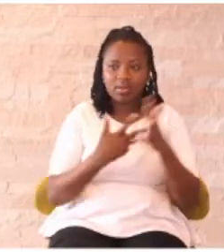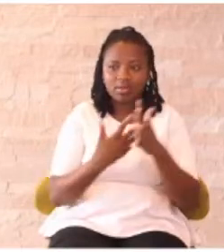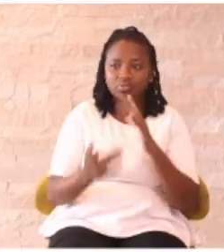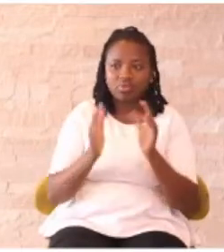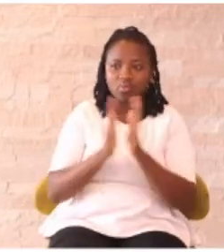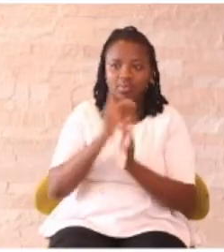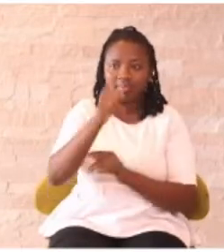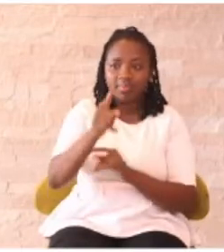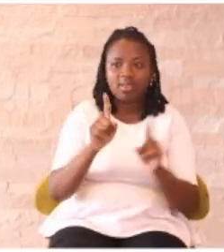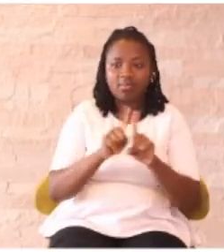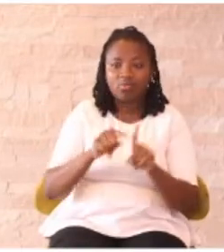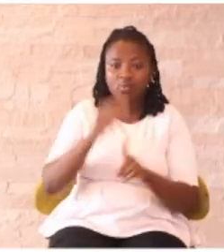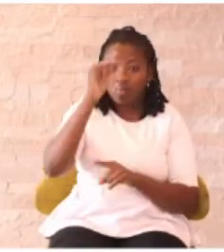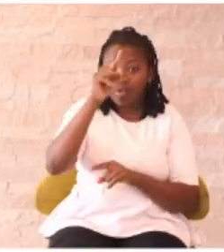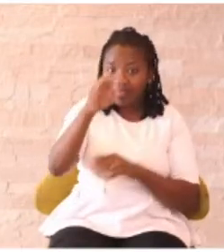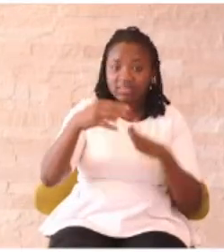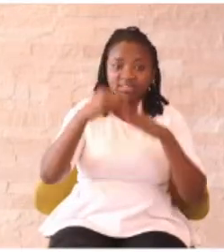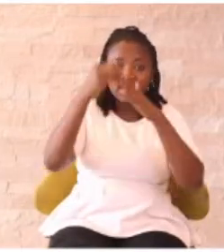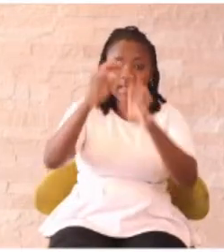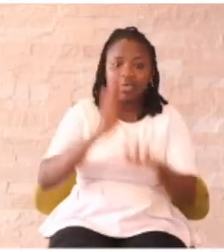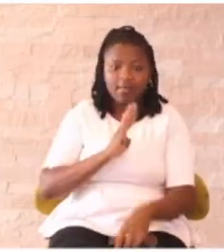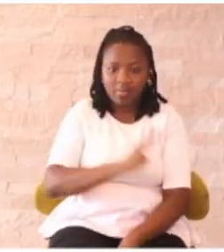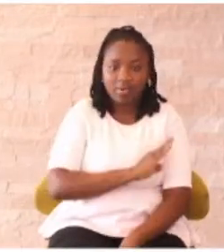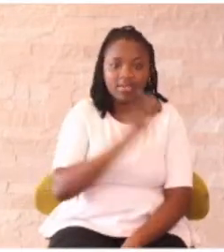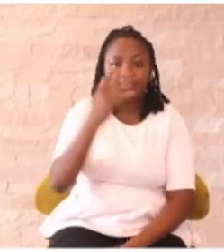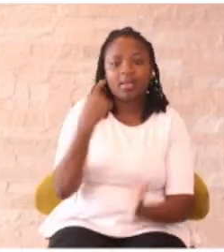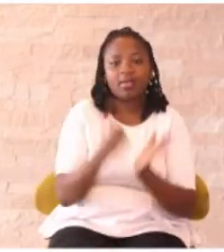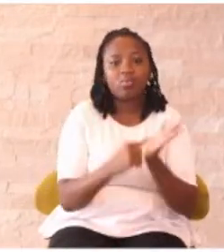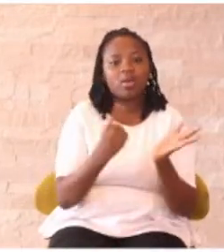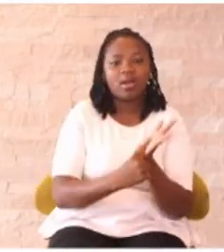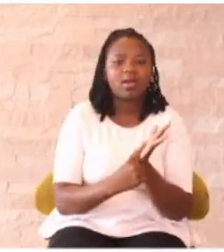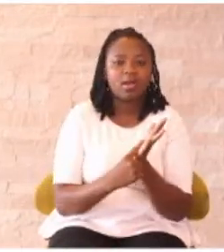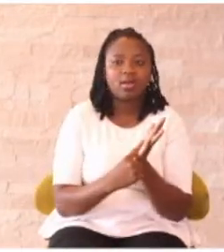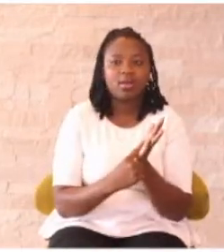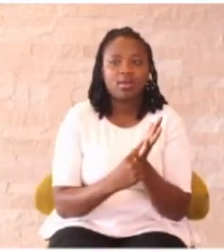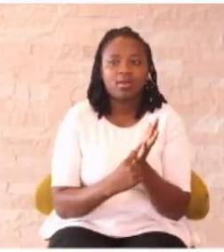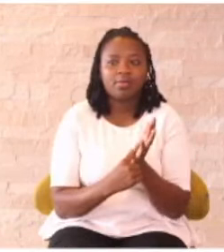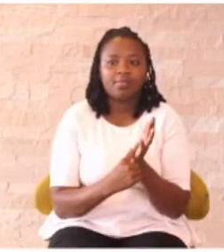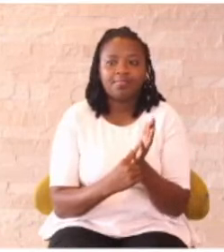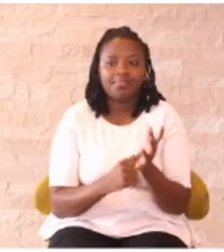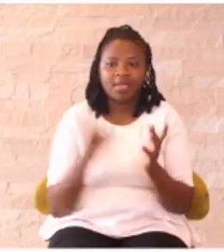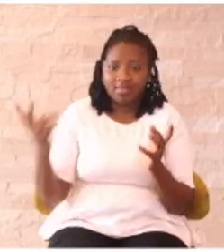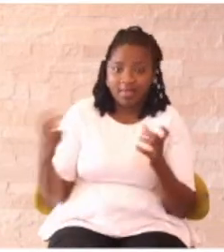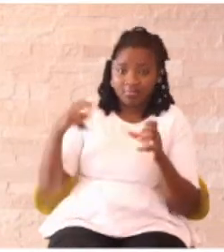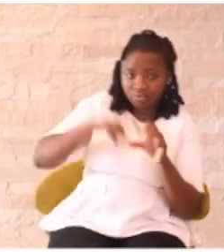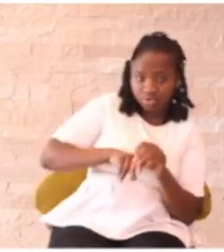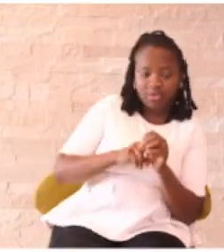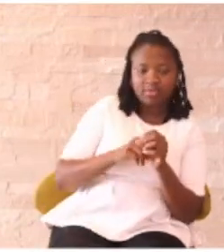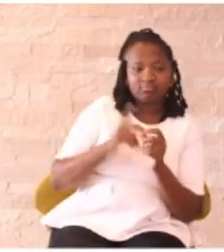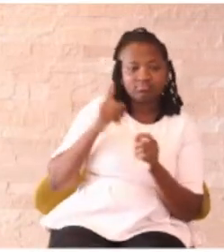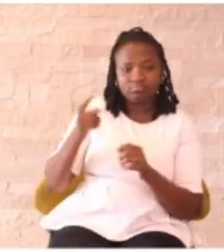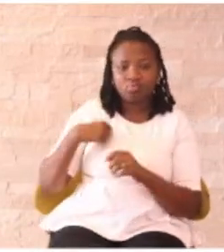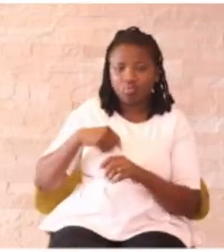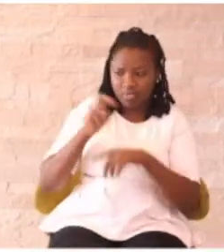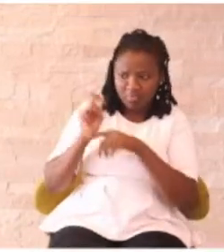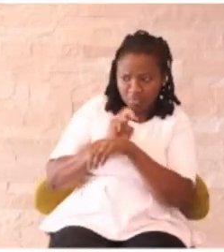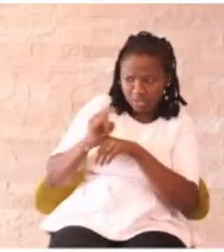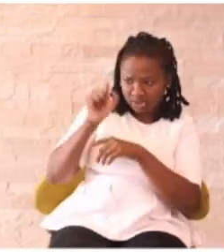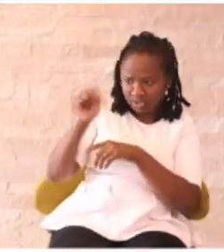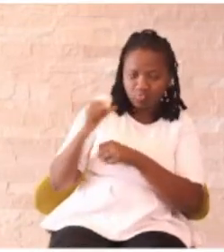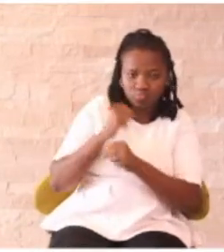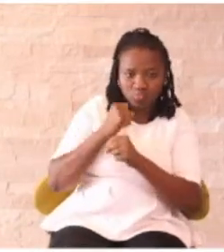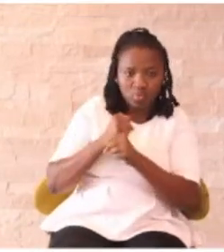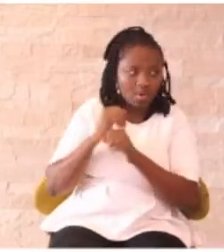them, because they are the leading body in Uganda. And for us, we are actually monitoring what they are